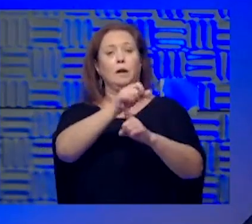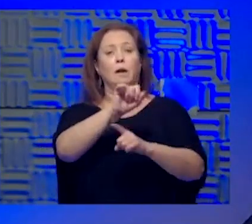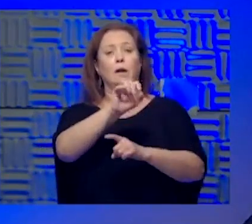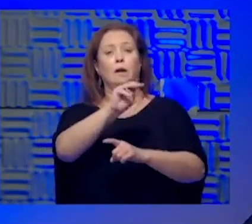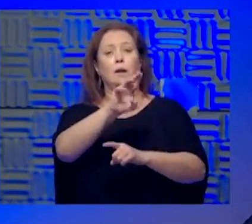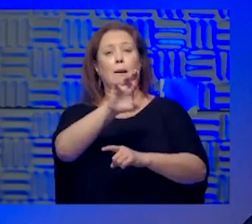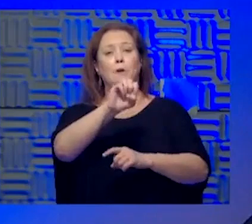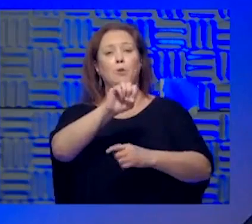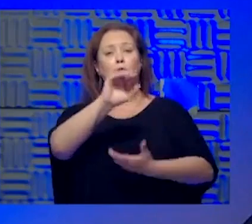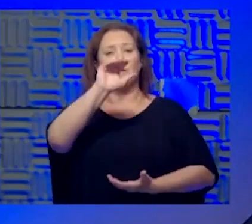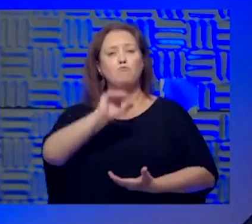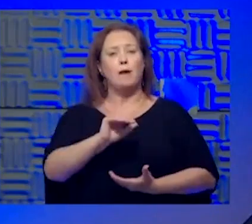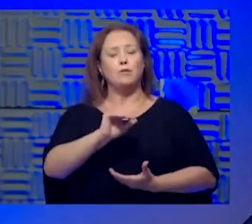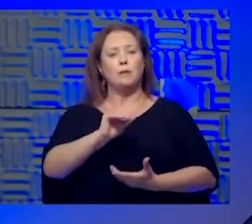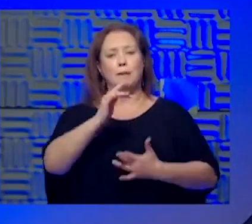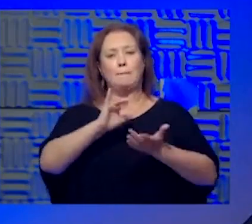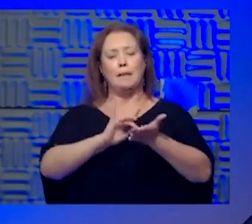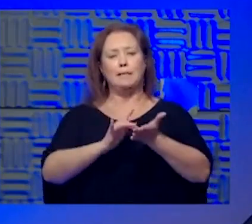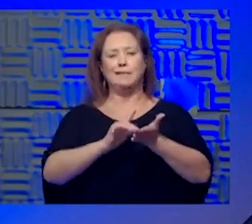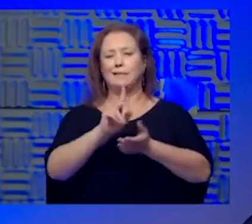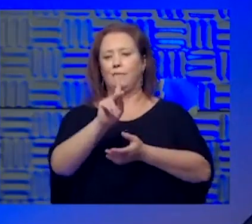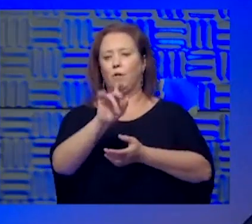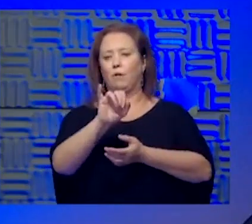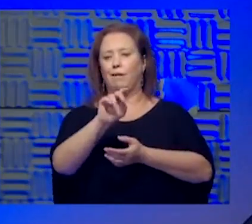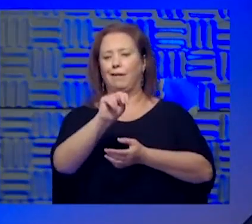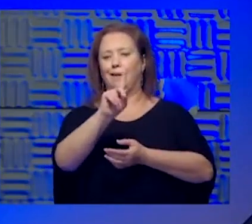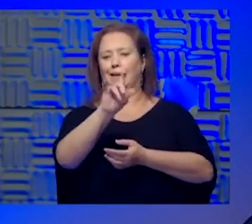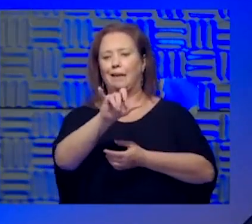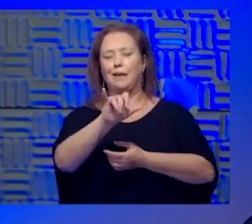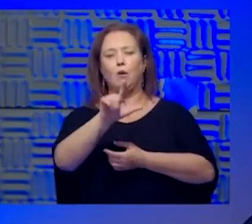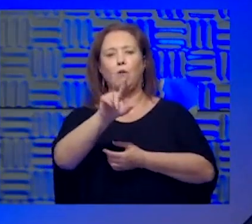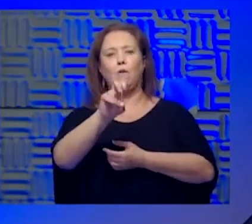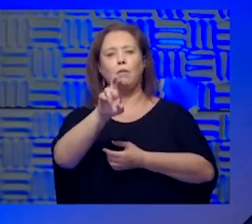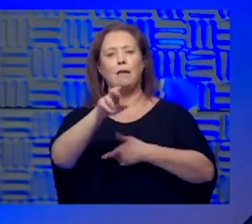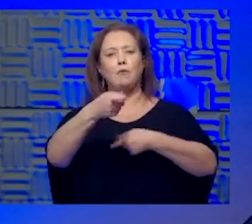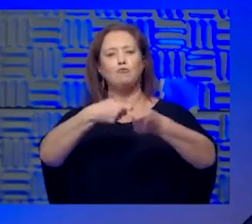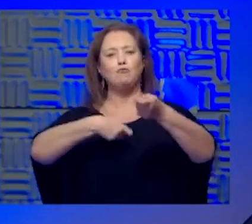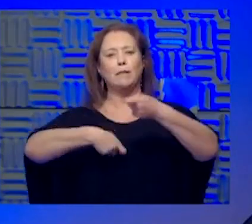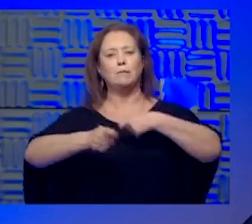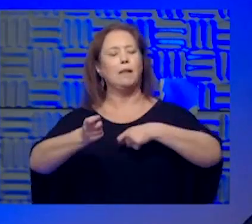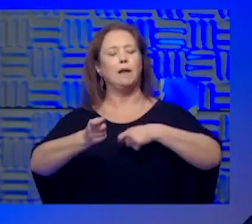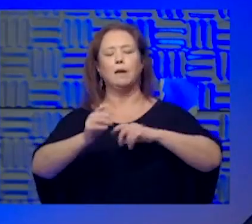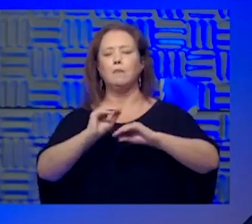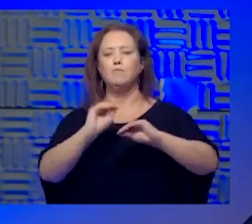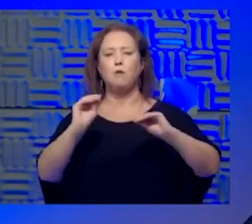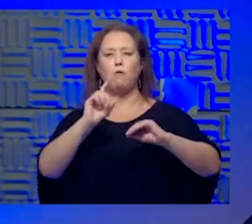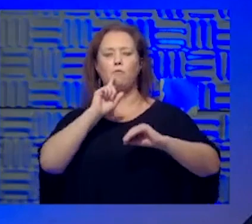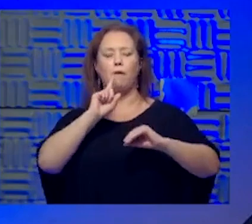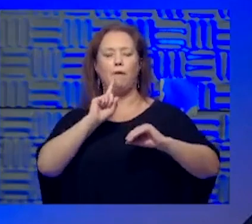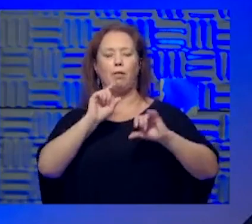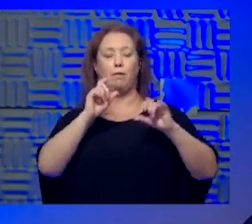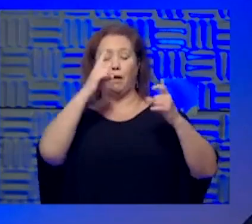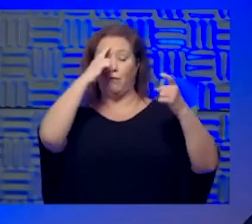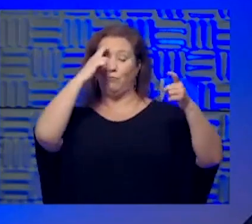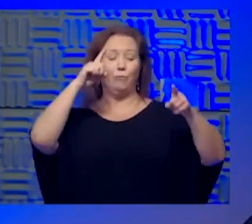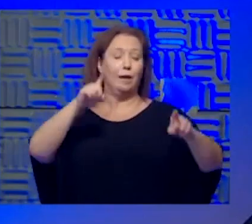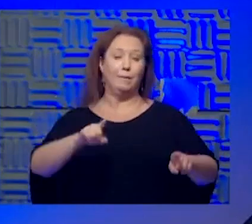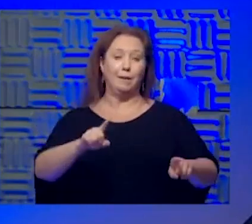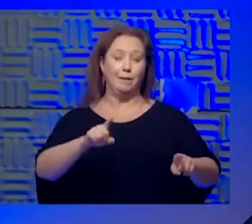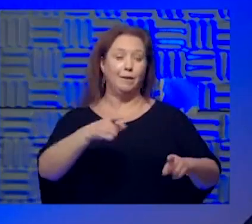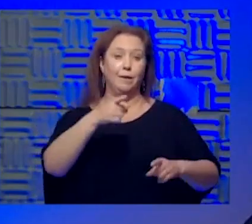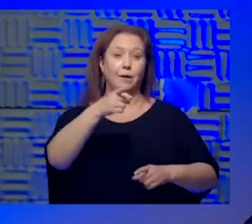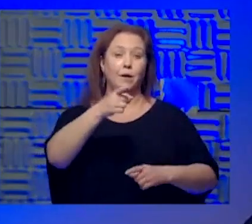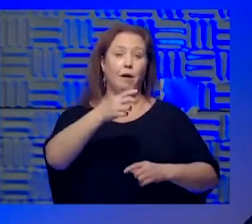for one thing or another, say kidney transplant or liver transplant, and there's no really consensus that you are either